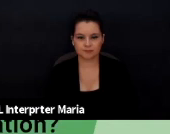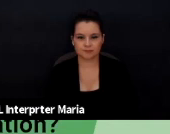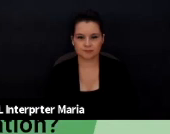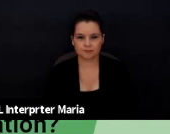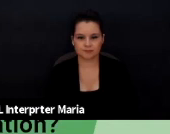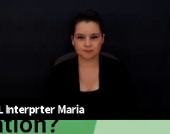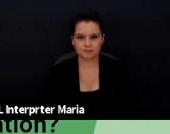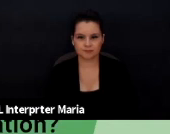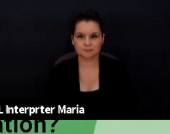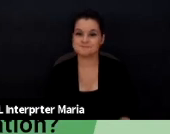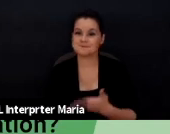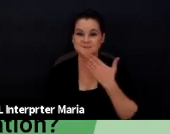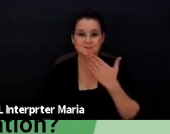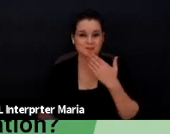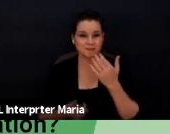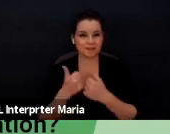Thanks, guys.